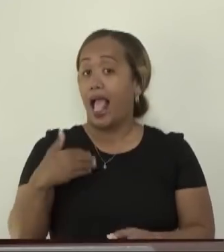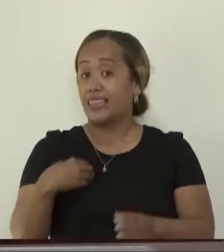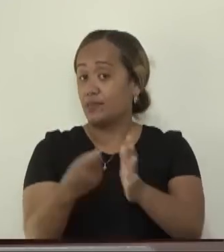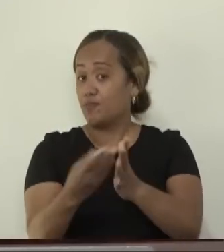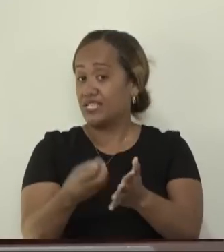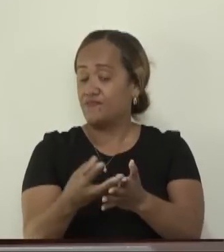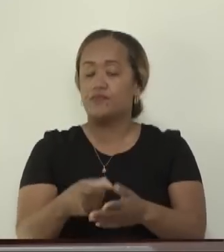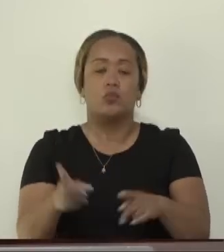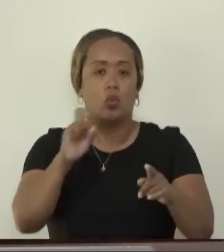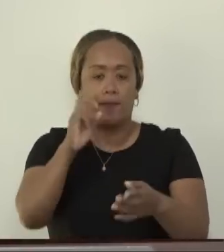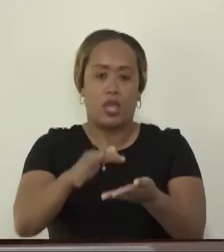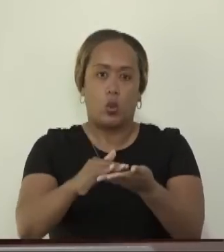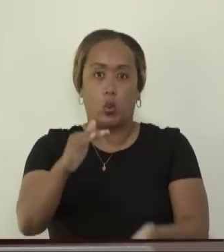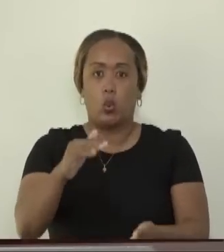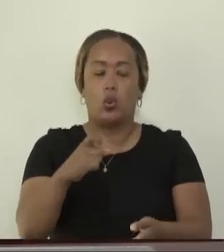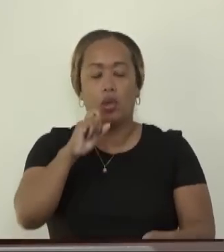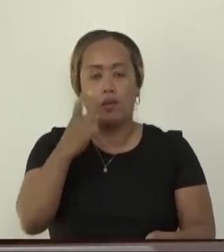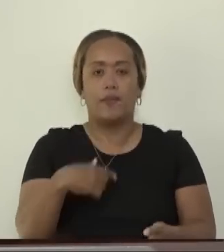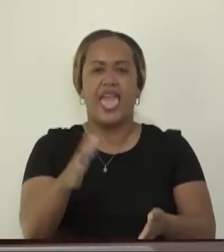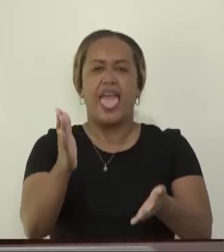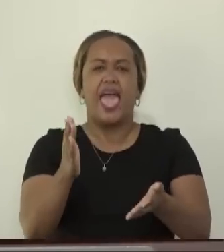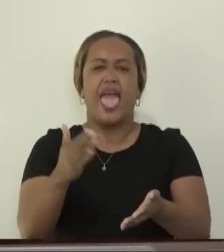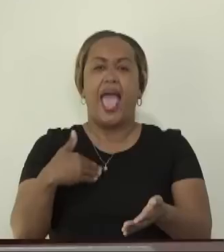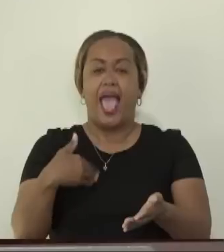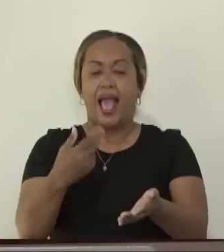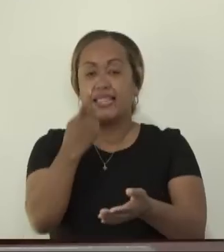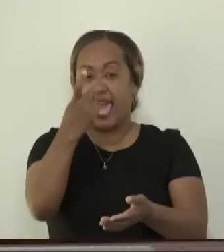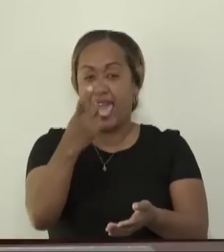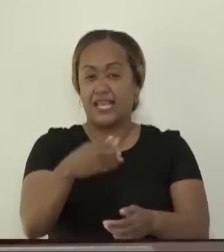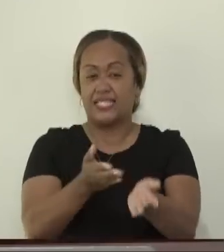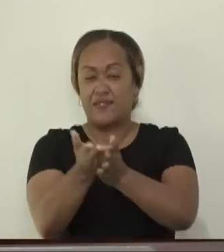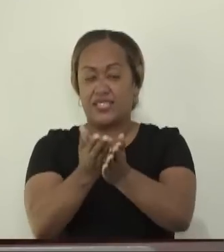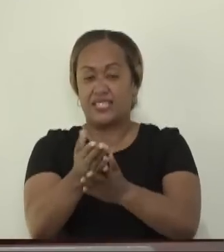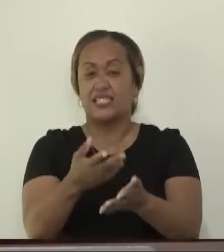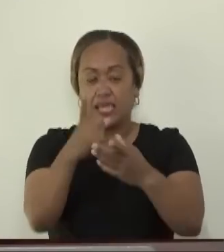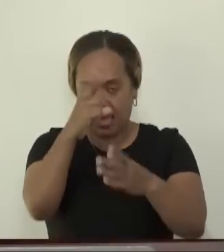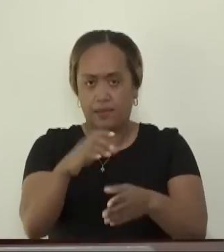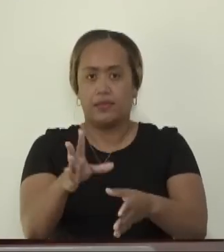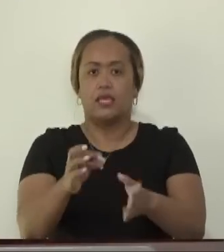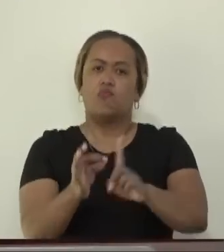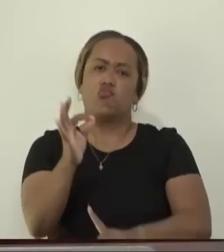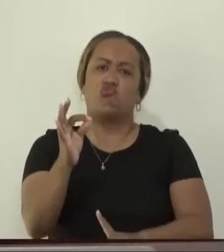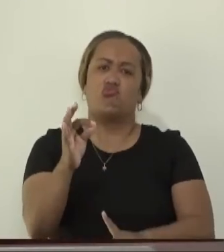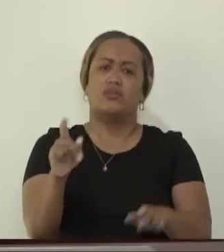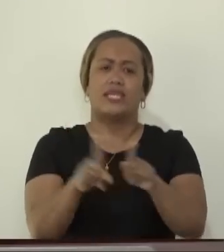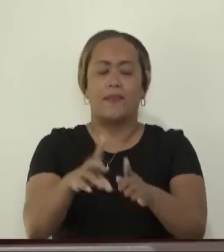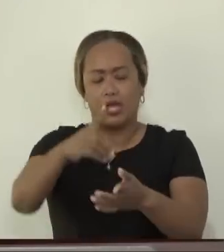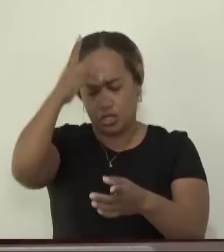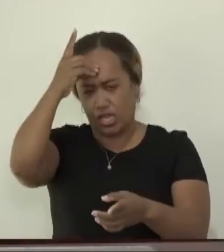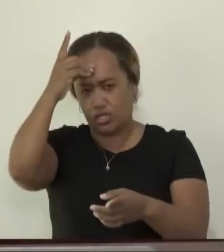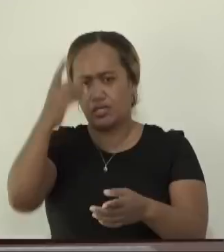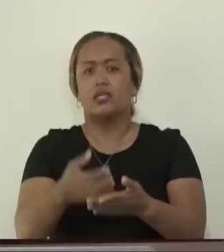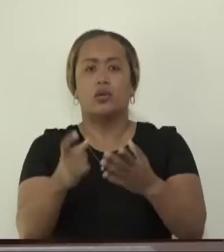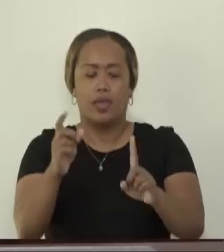be increased so that our healthcare services and facilities can be improved. The education sector remains